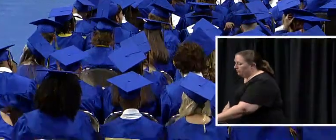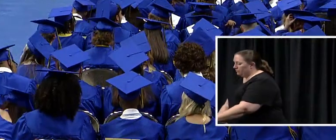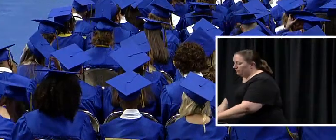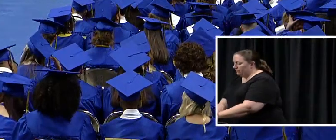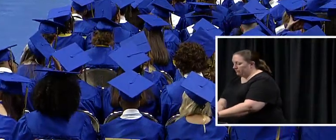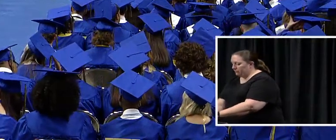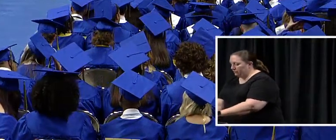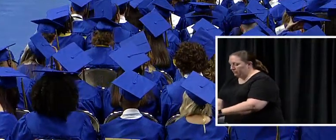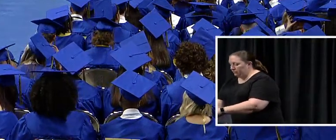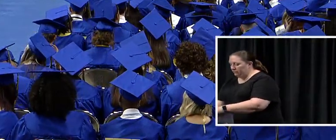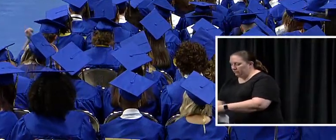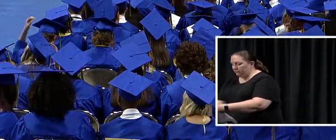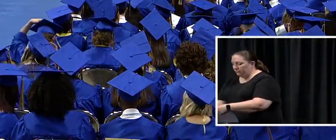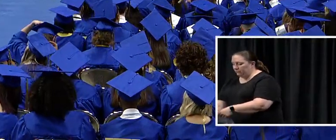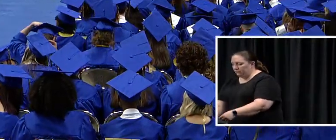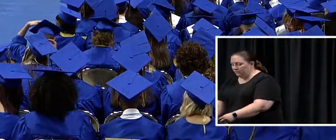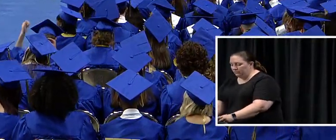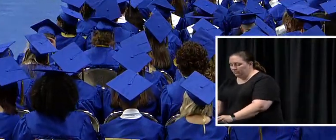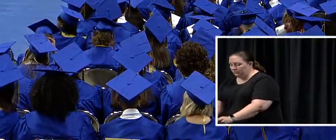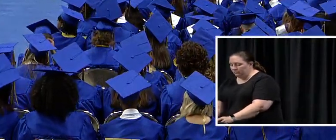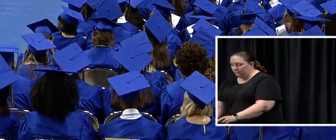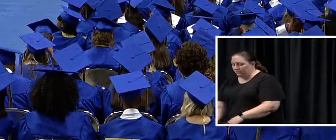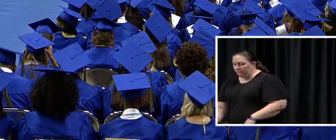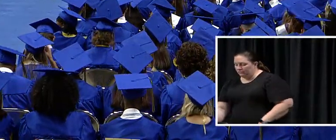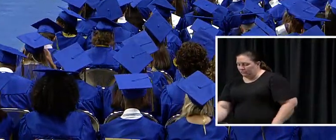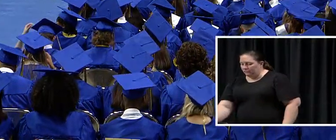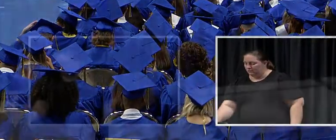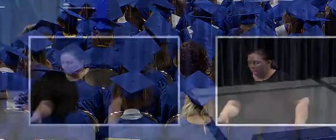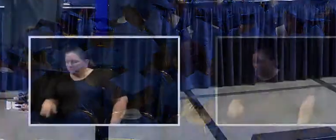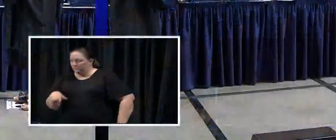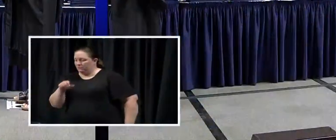Rami Chanmika Abirathne.